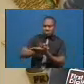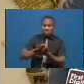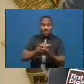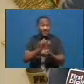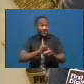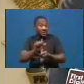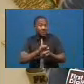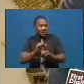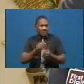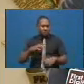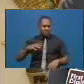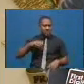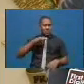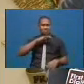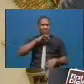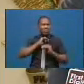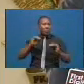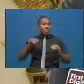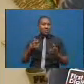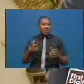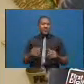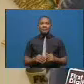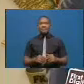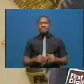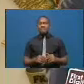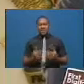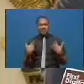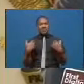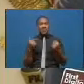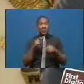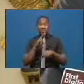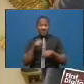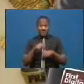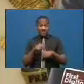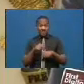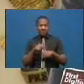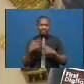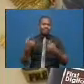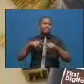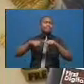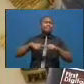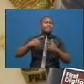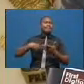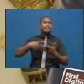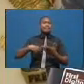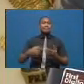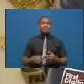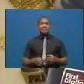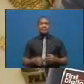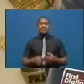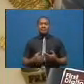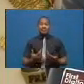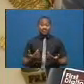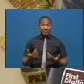then maintain sanitary conditions and keep a healthy nation, depends on, you know,